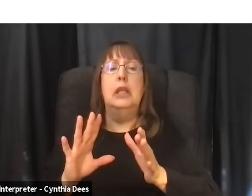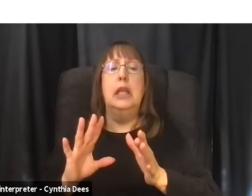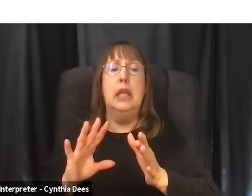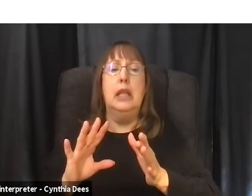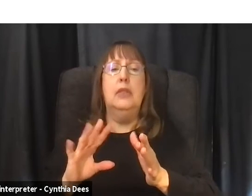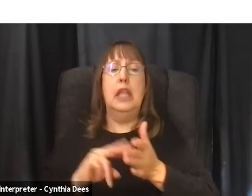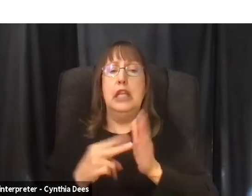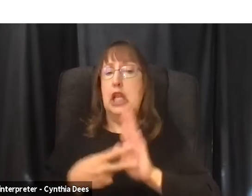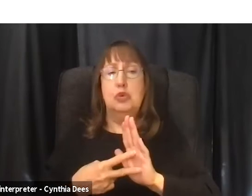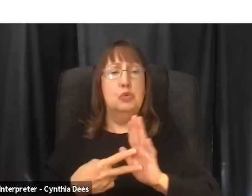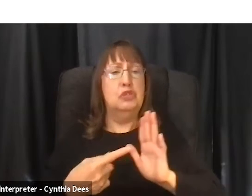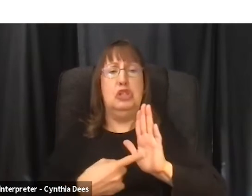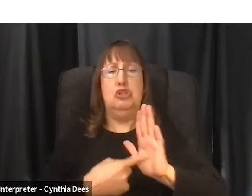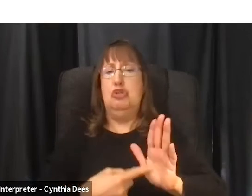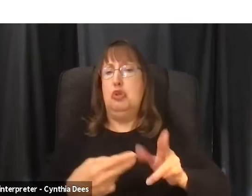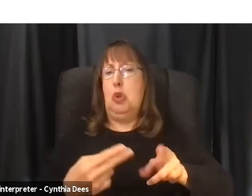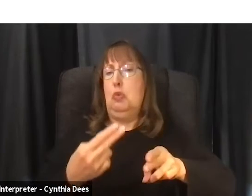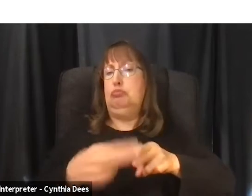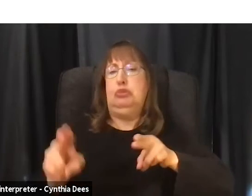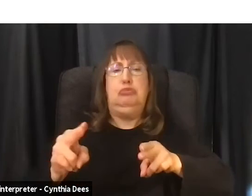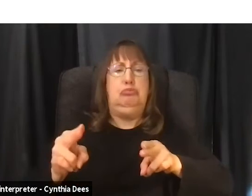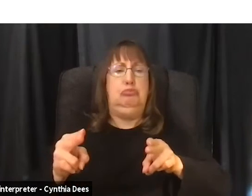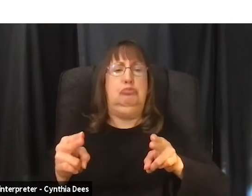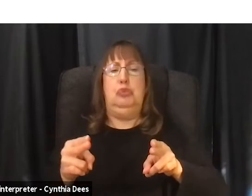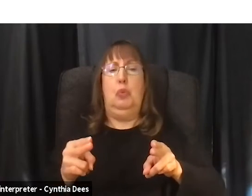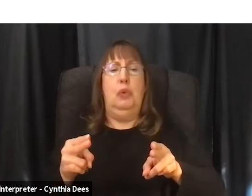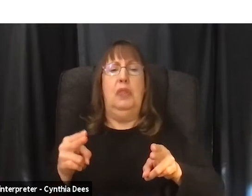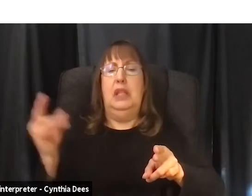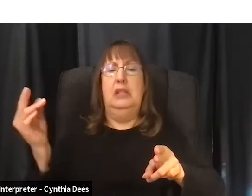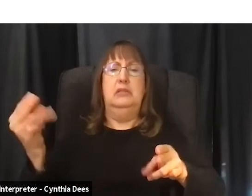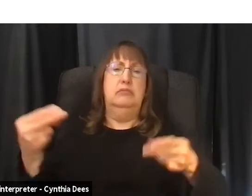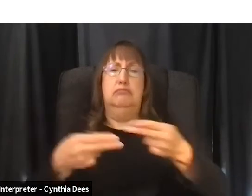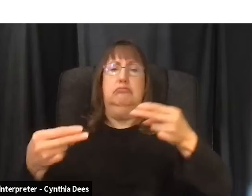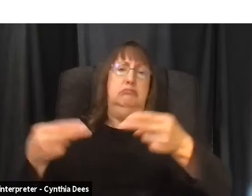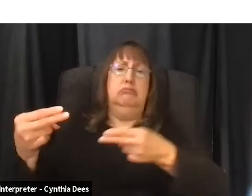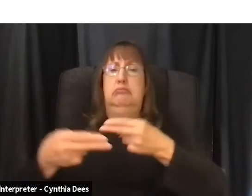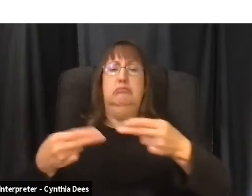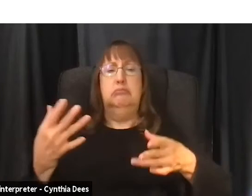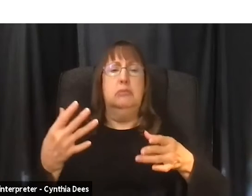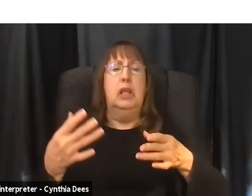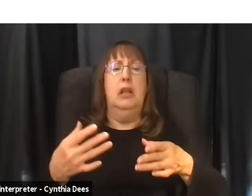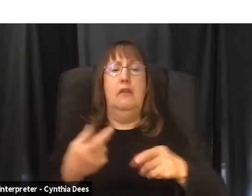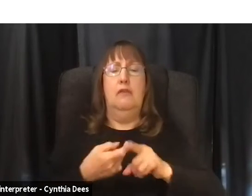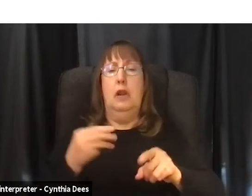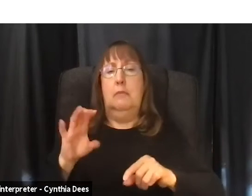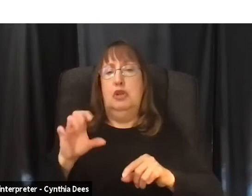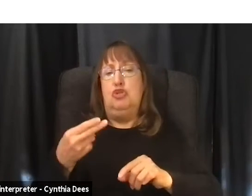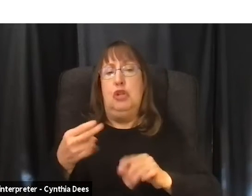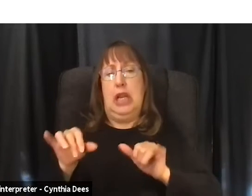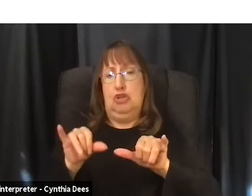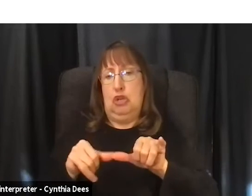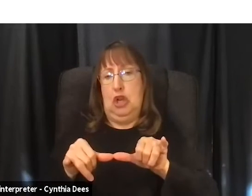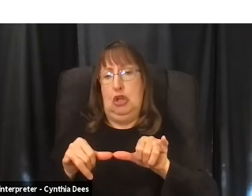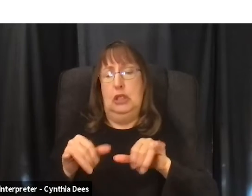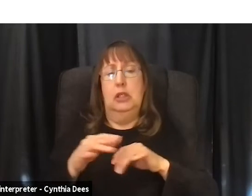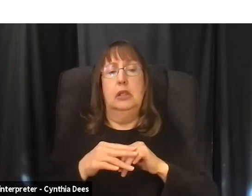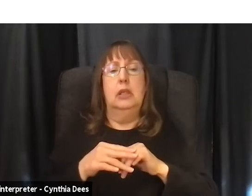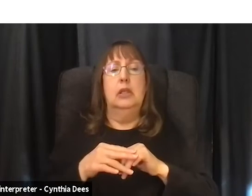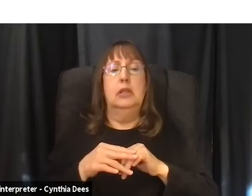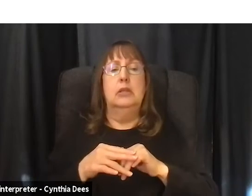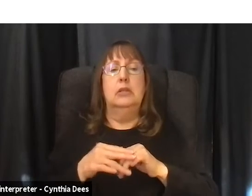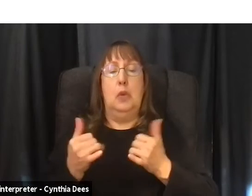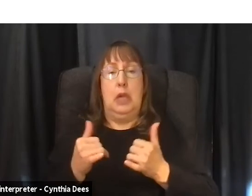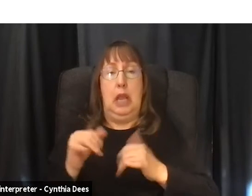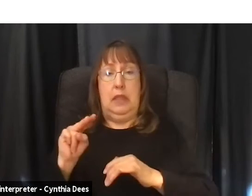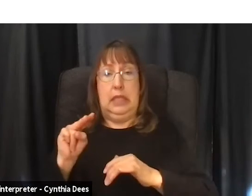slice of life with these spliced together scenes from Michigan engineering. So this second piece